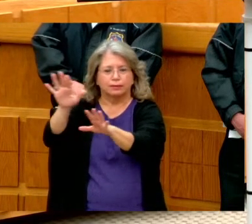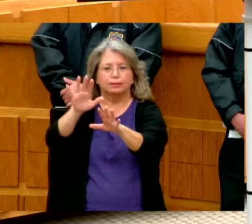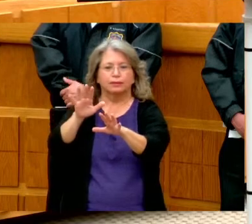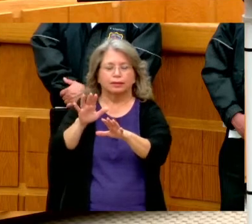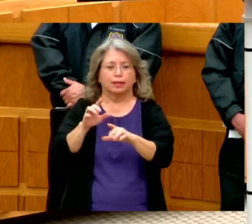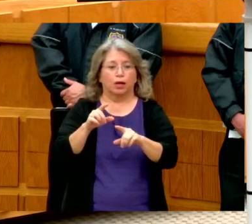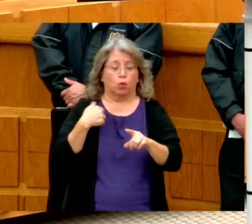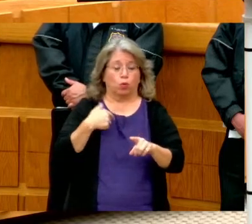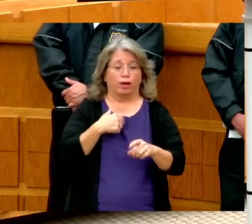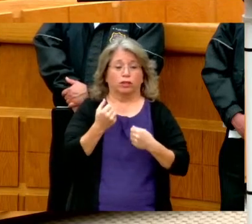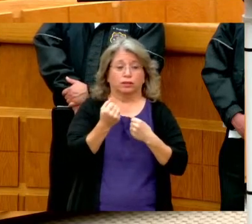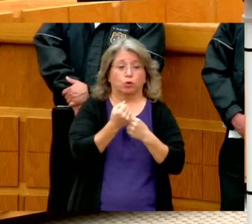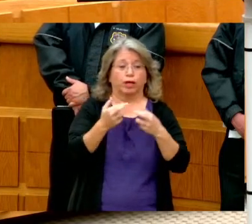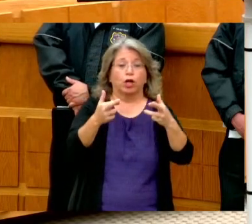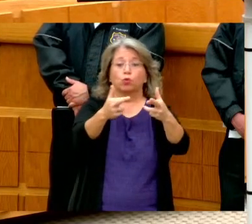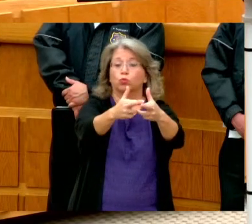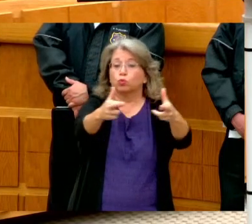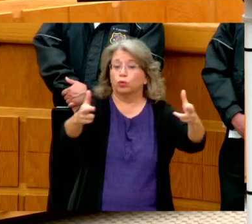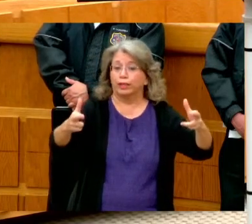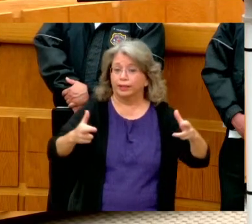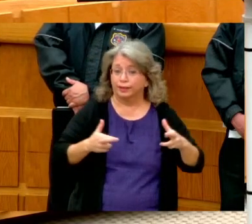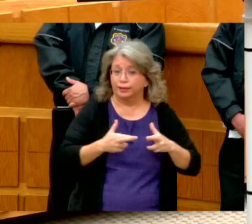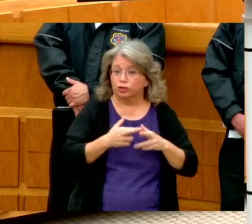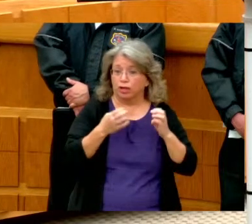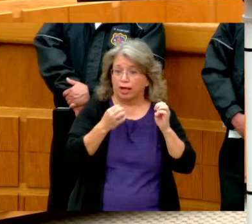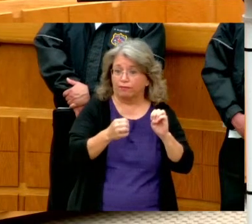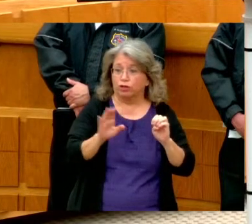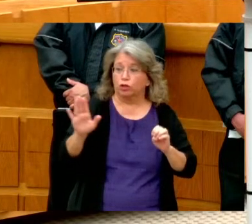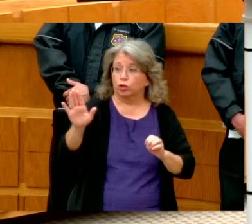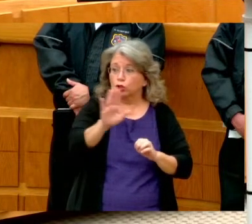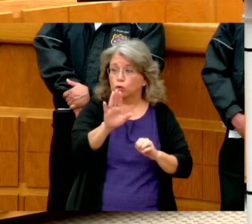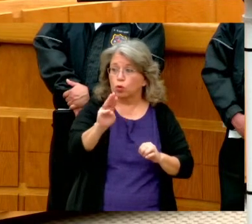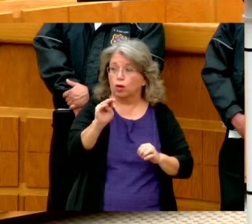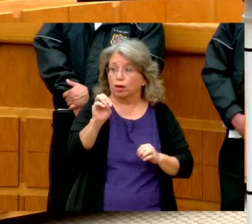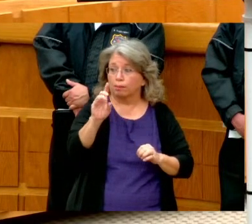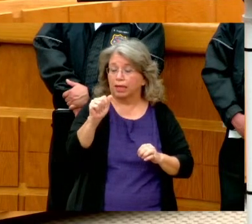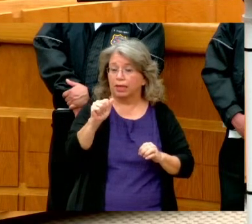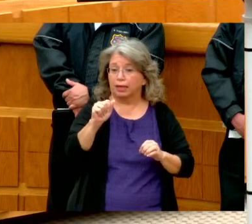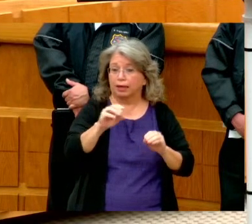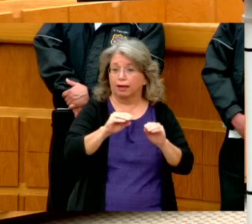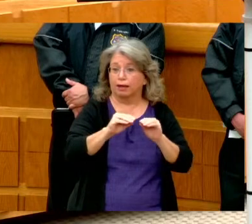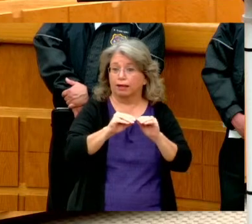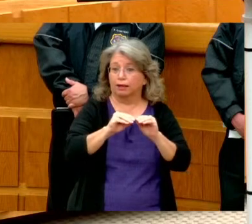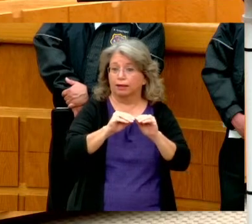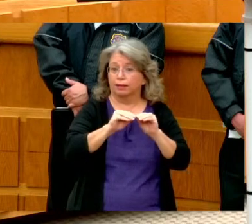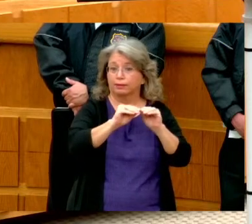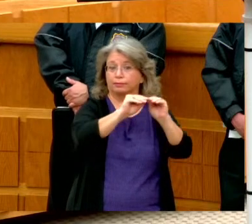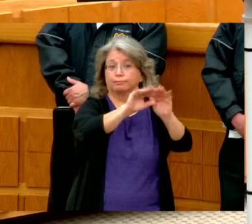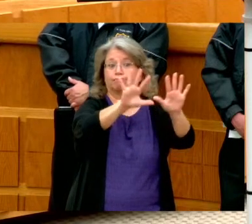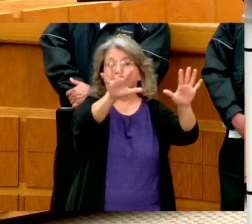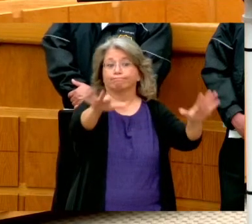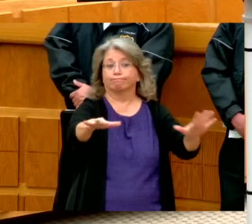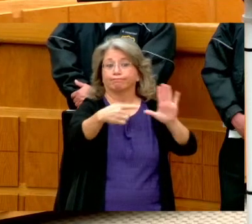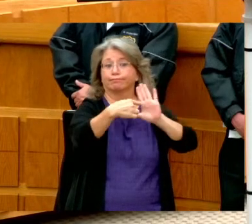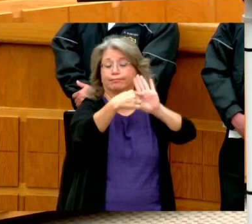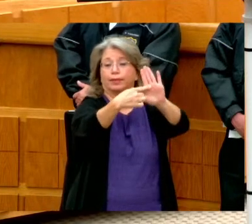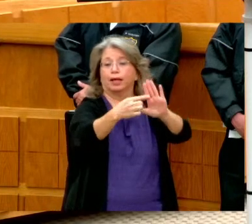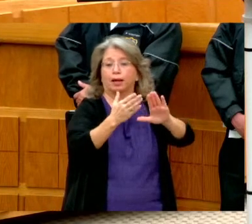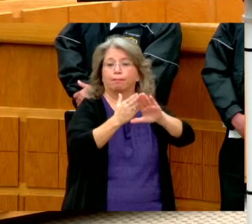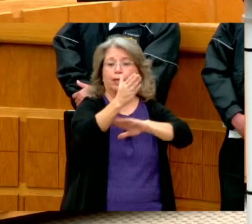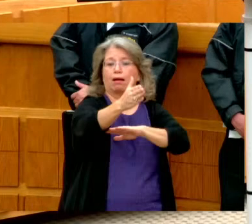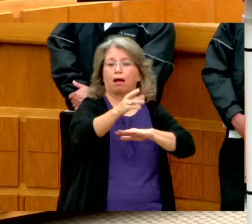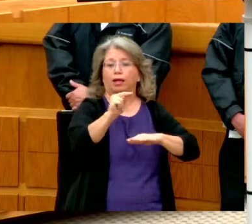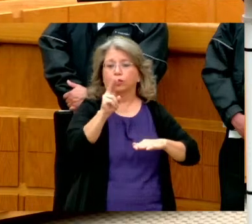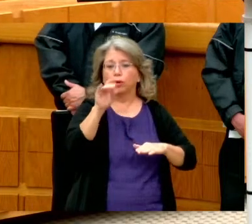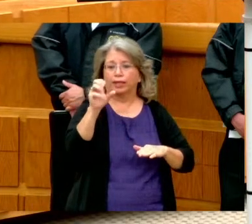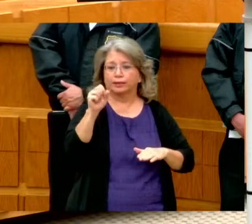a regional effort. So your media coverage is greater than Nueces County, and we expect that people will come to